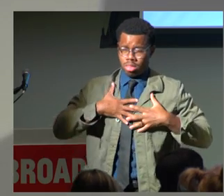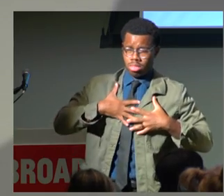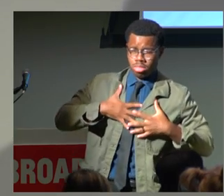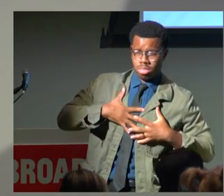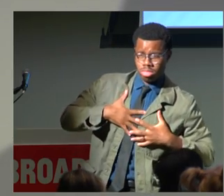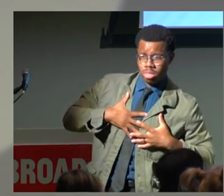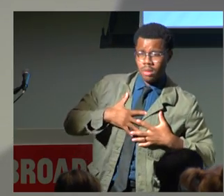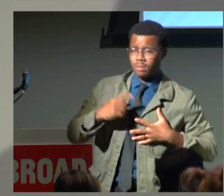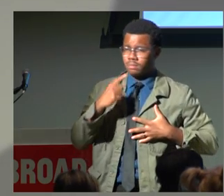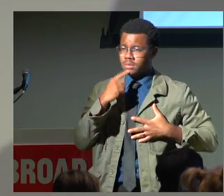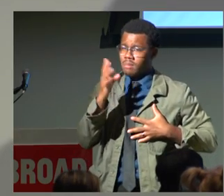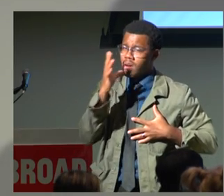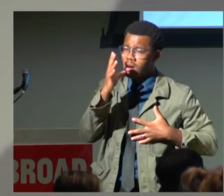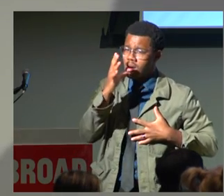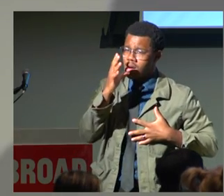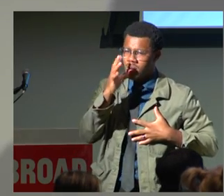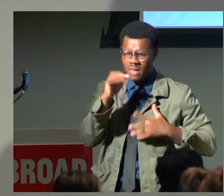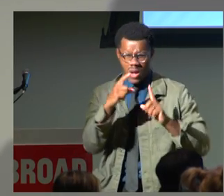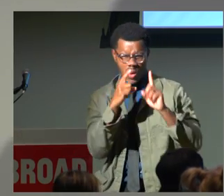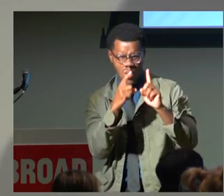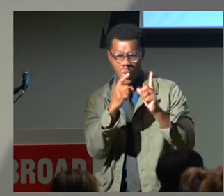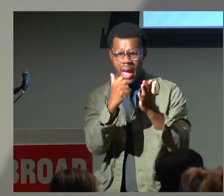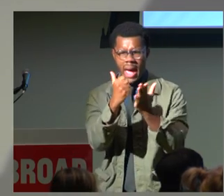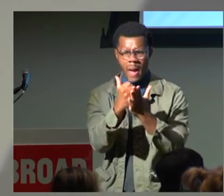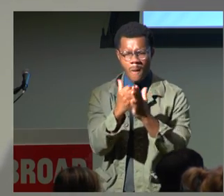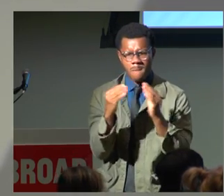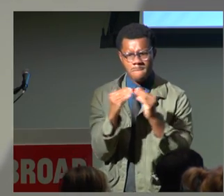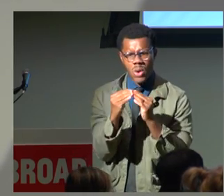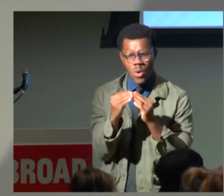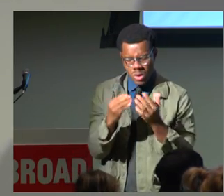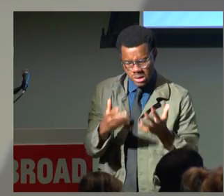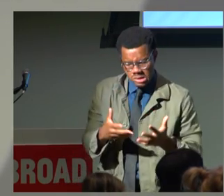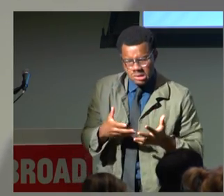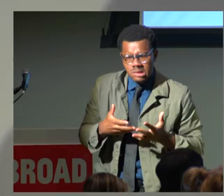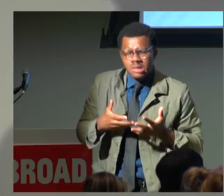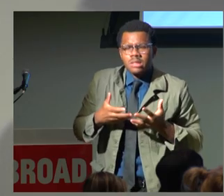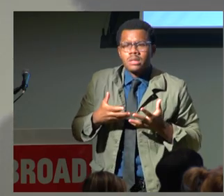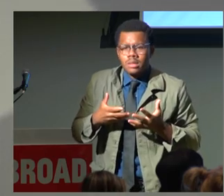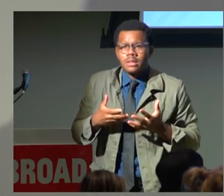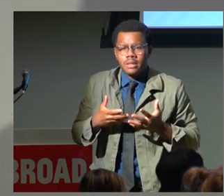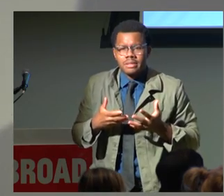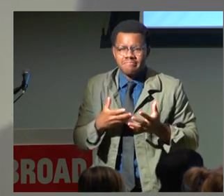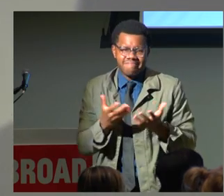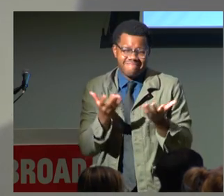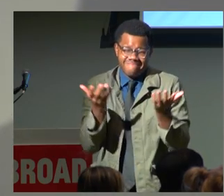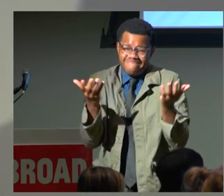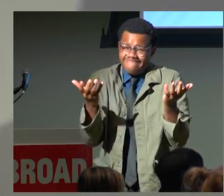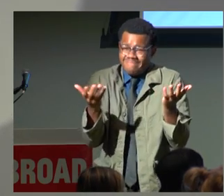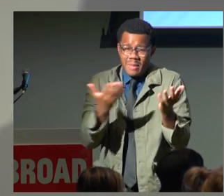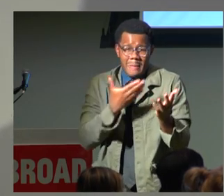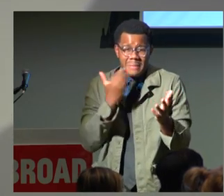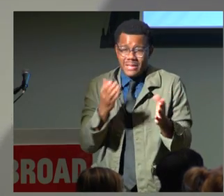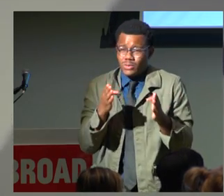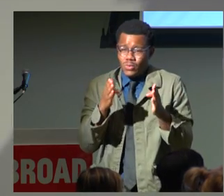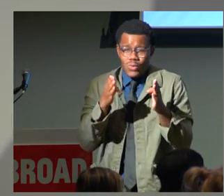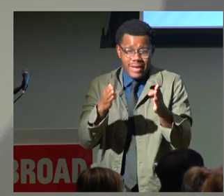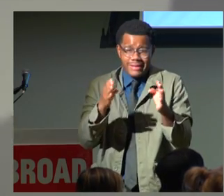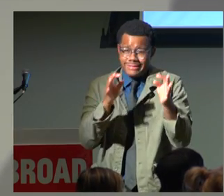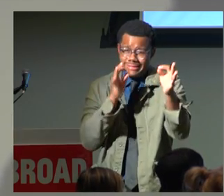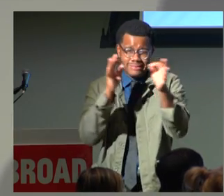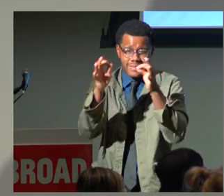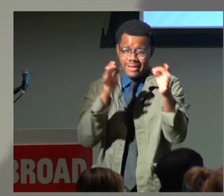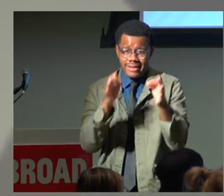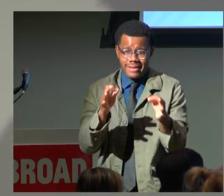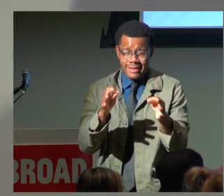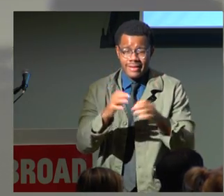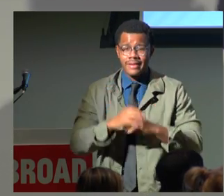I miss my mother. That's it. It's the most articulate way I can put it. So every day I wake